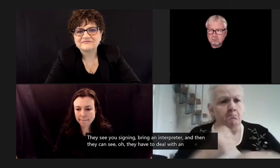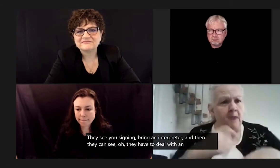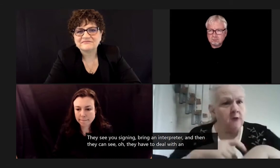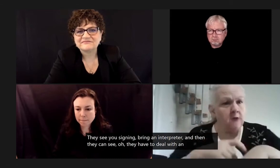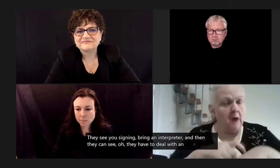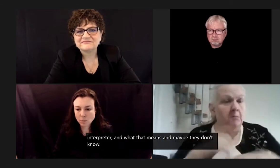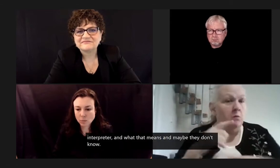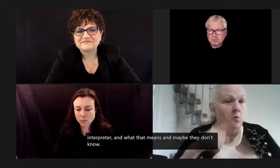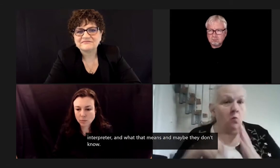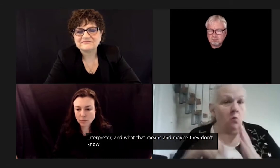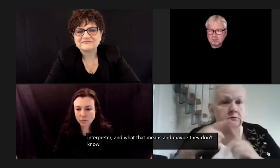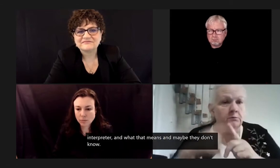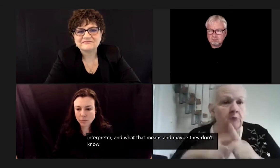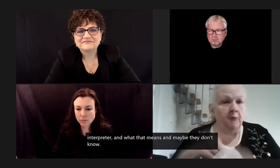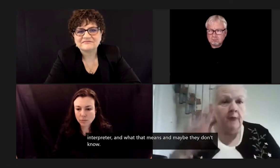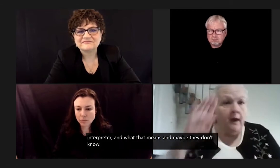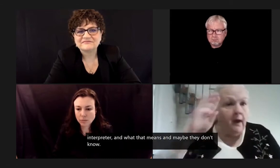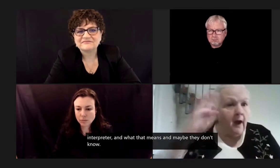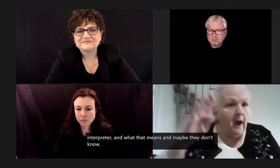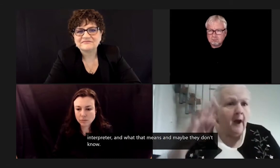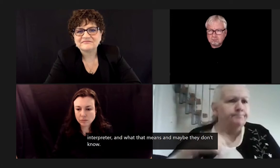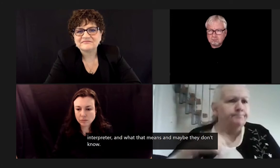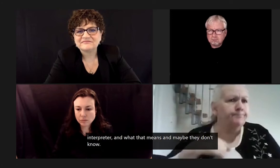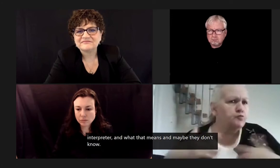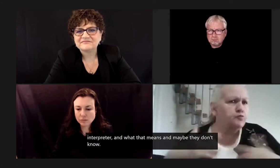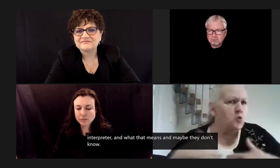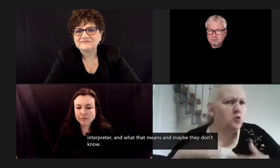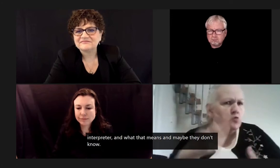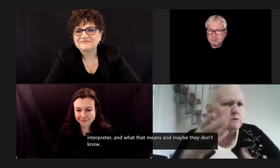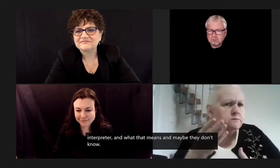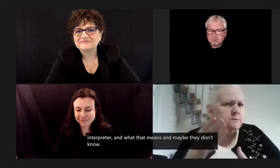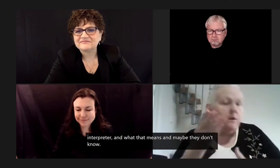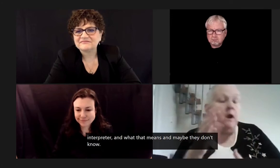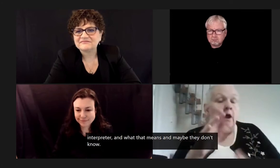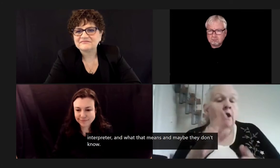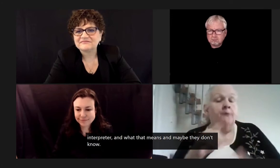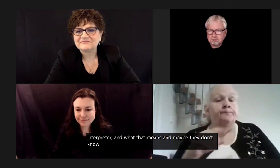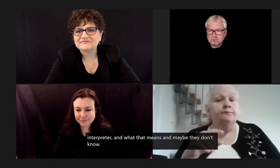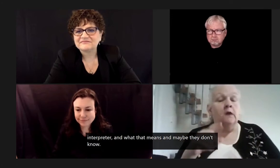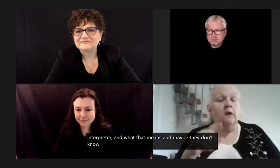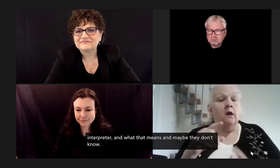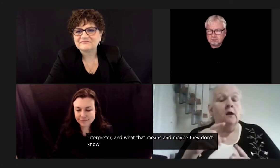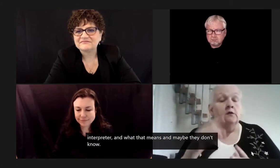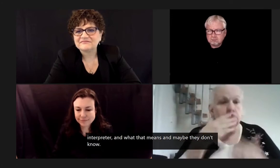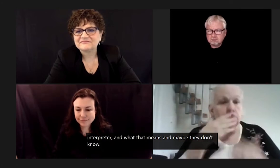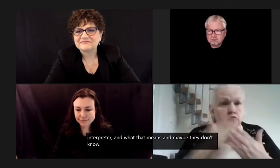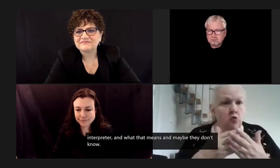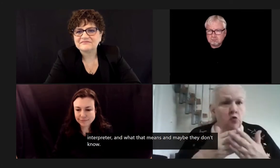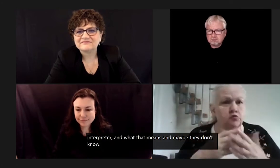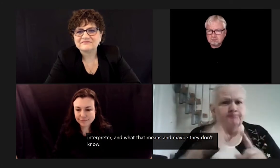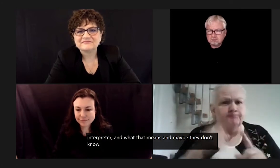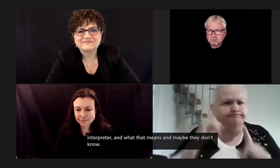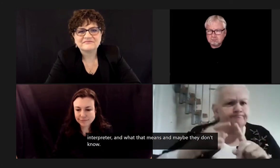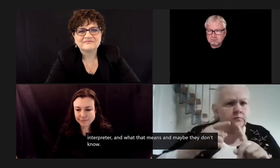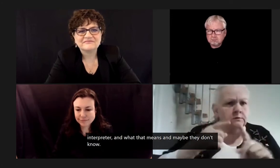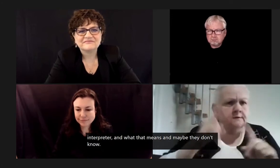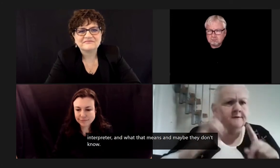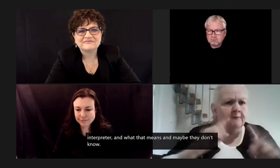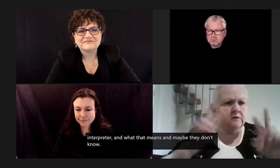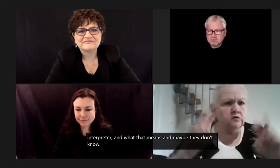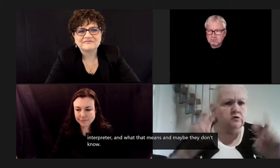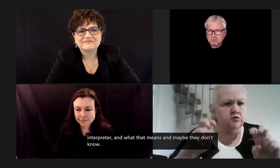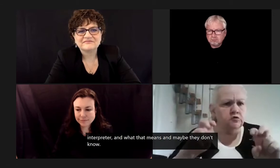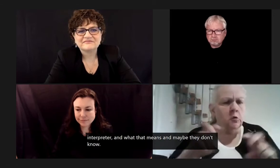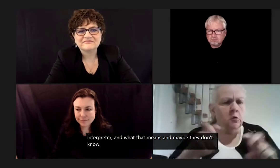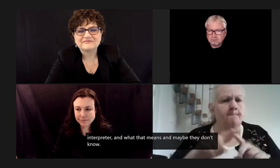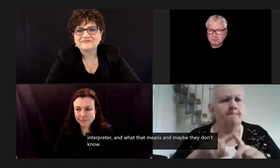do appreciate when you make the time and say, hi, I'm concerned about this particular bill. And